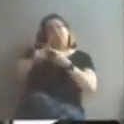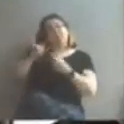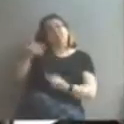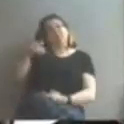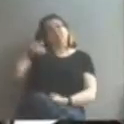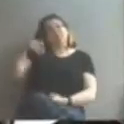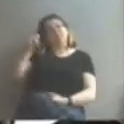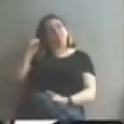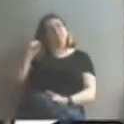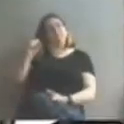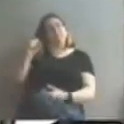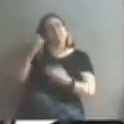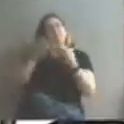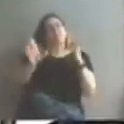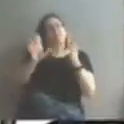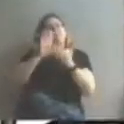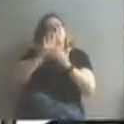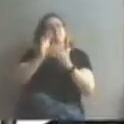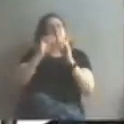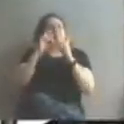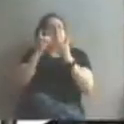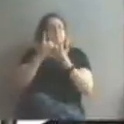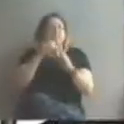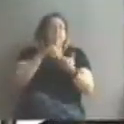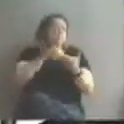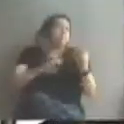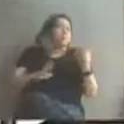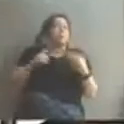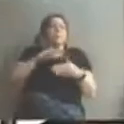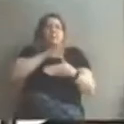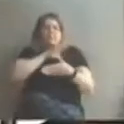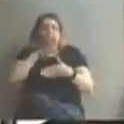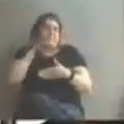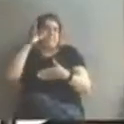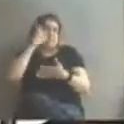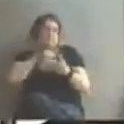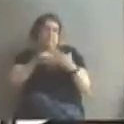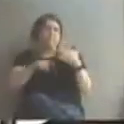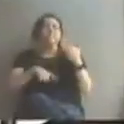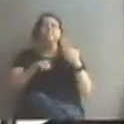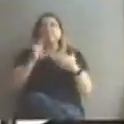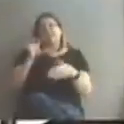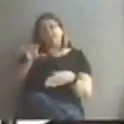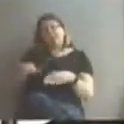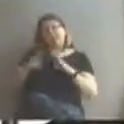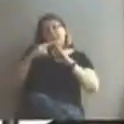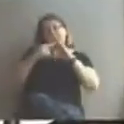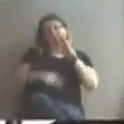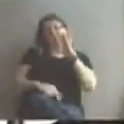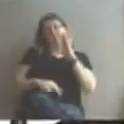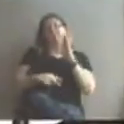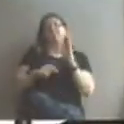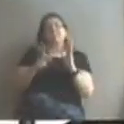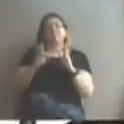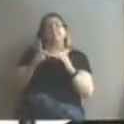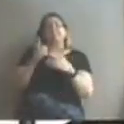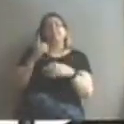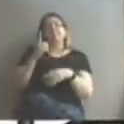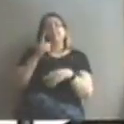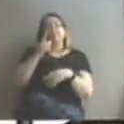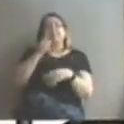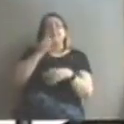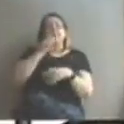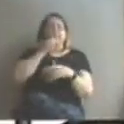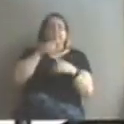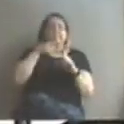County Public School District, students, staff, and parents. The resolution reads, whereas Heather